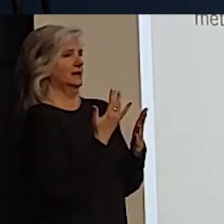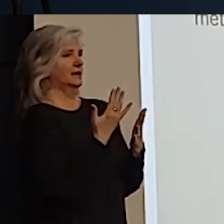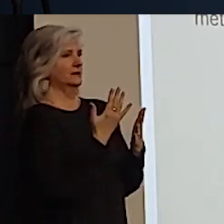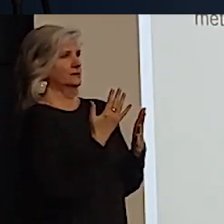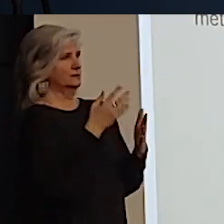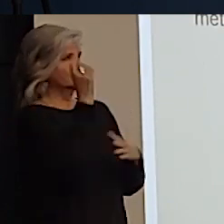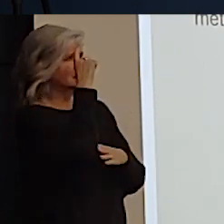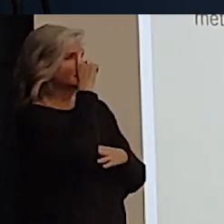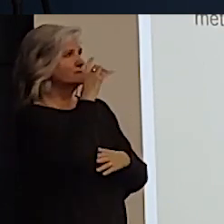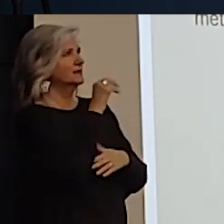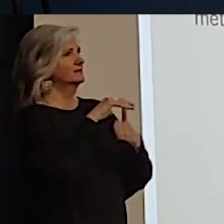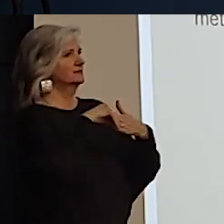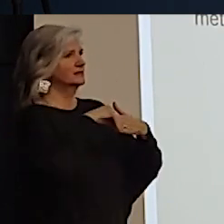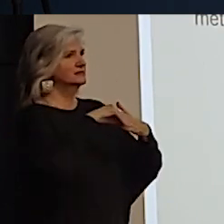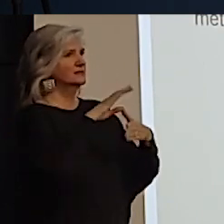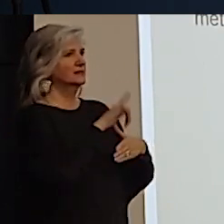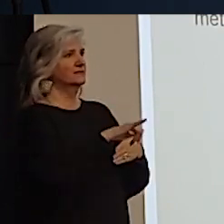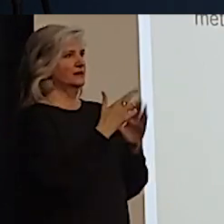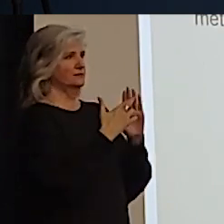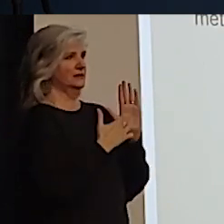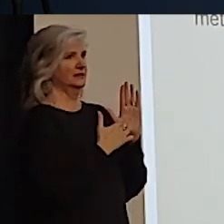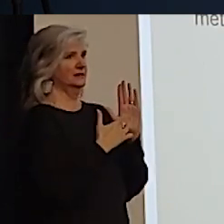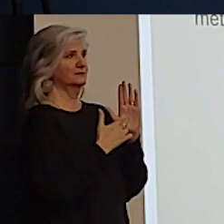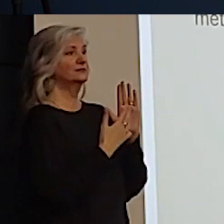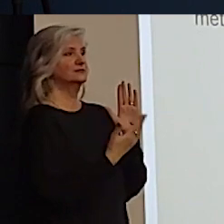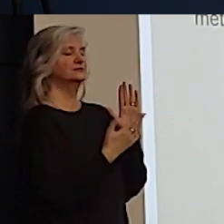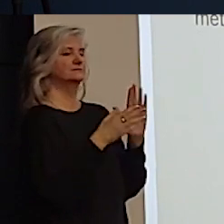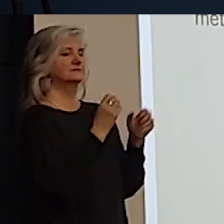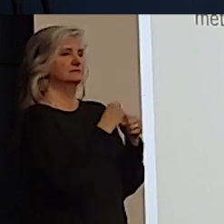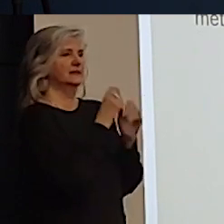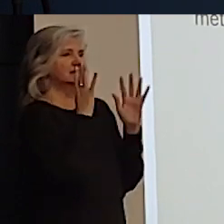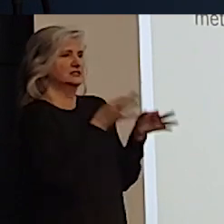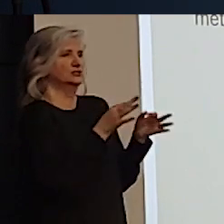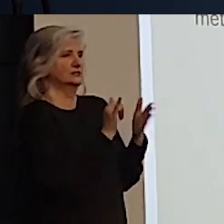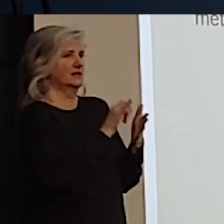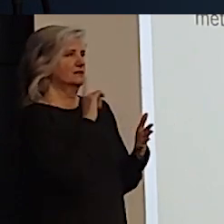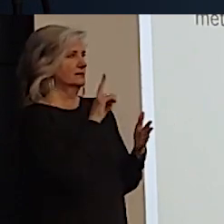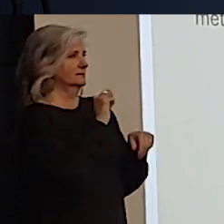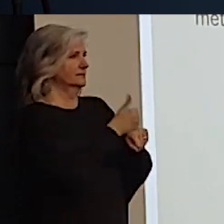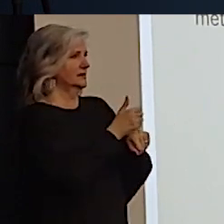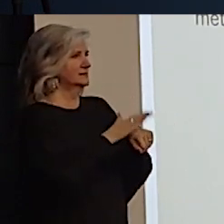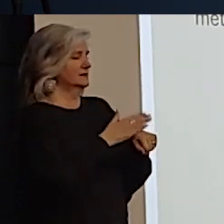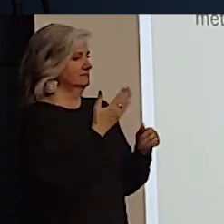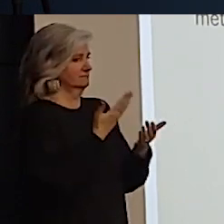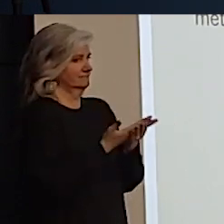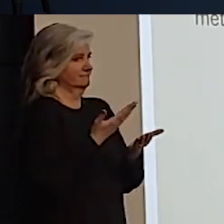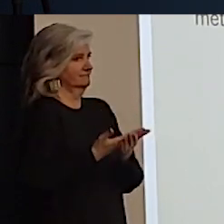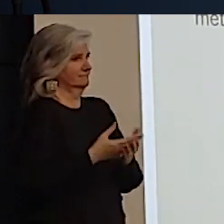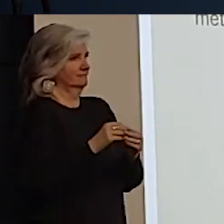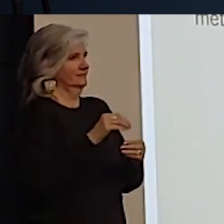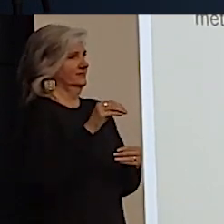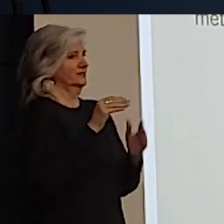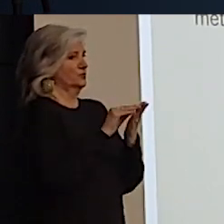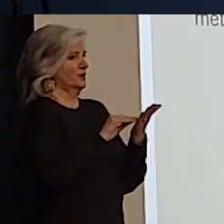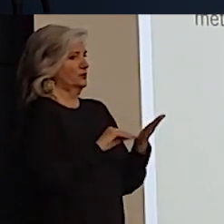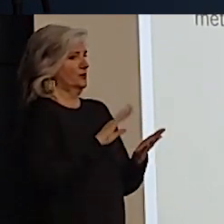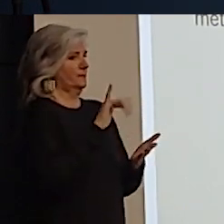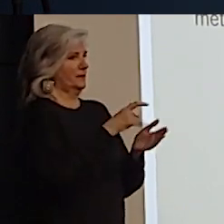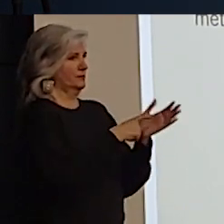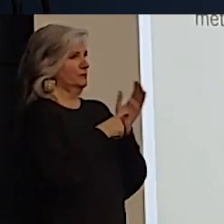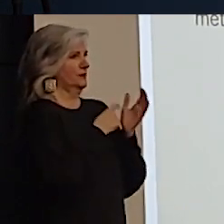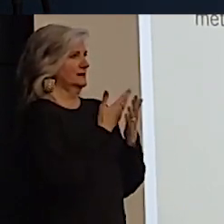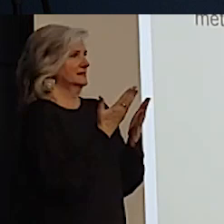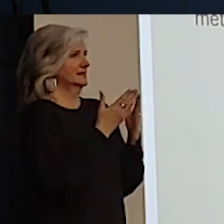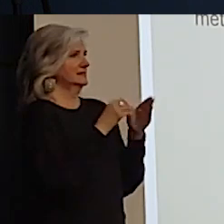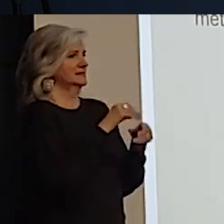and the flexibility of those regulators to make choices that are based on the evidence presented in the record by mandating things